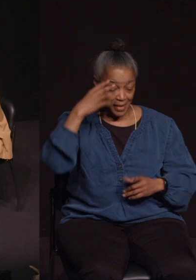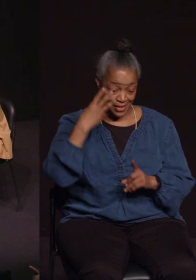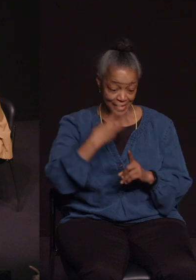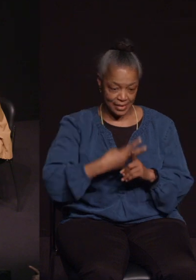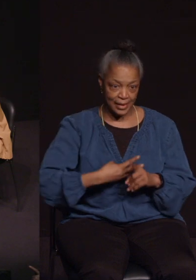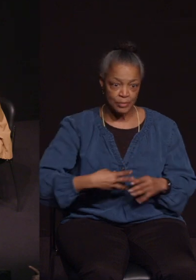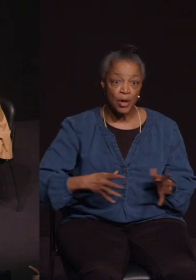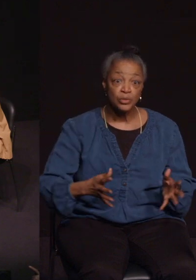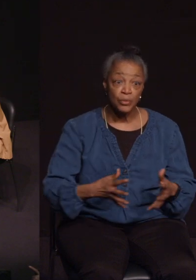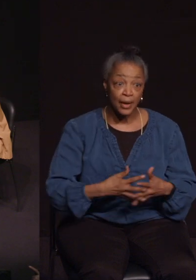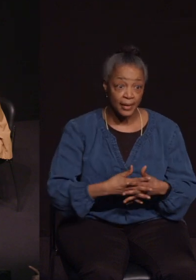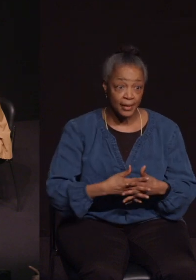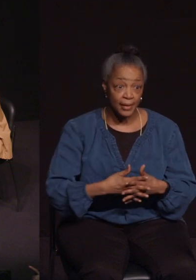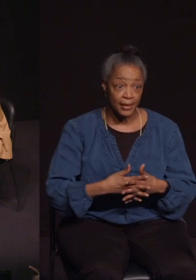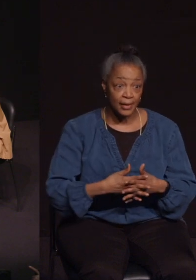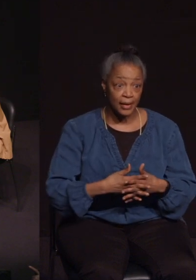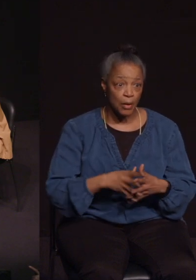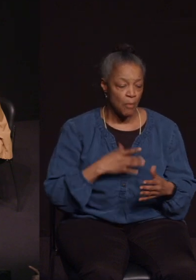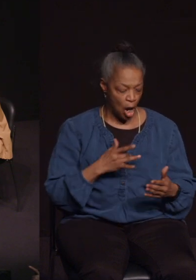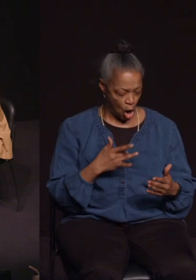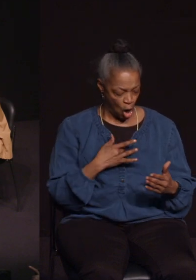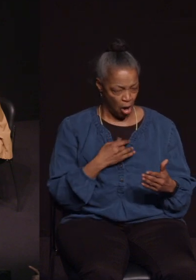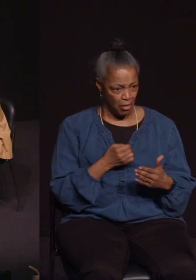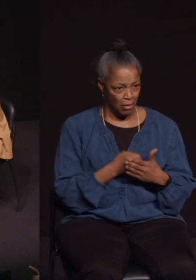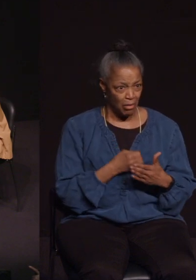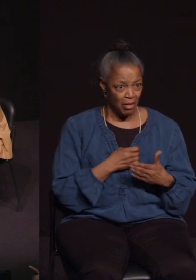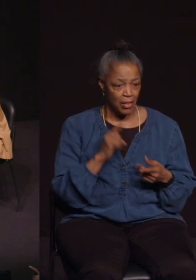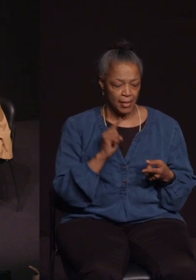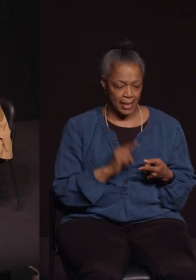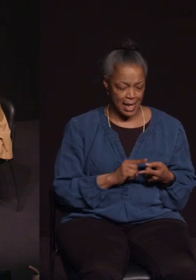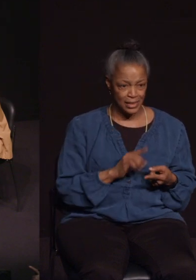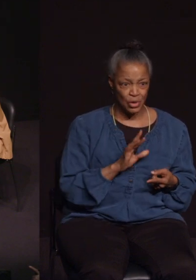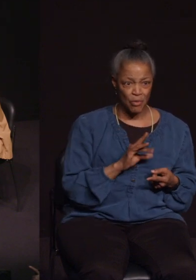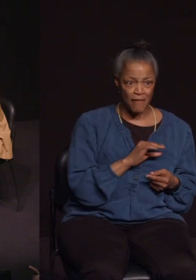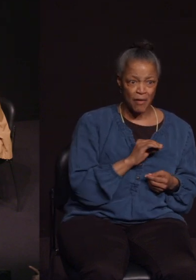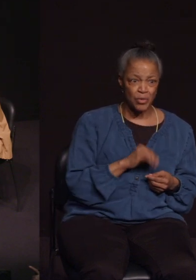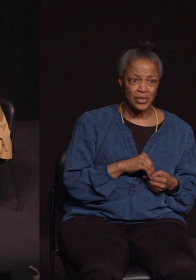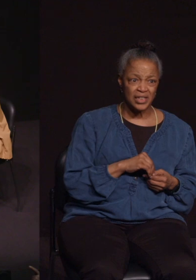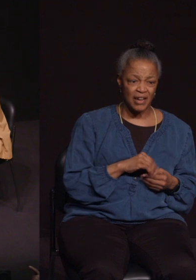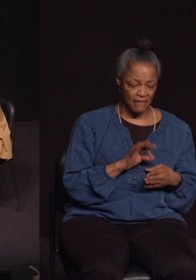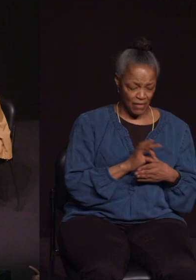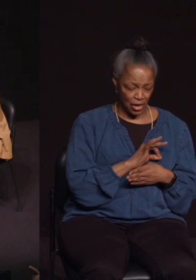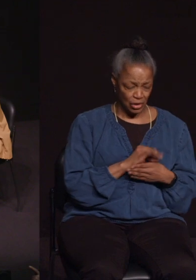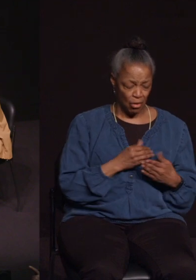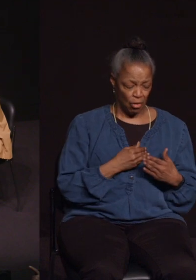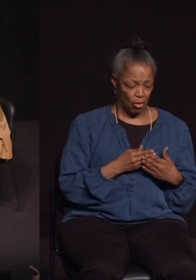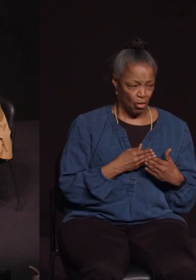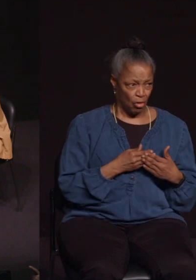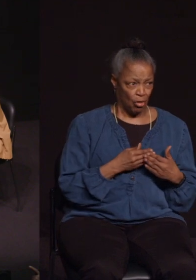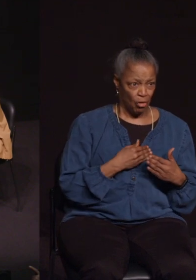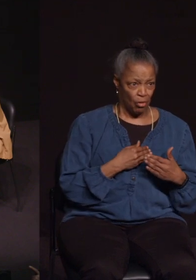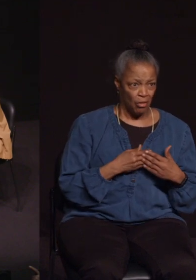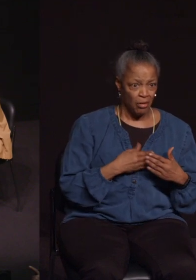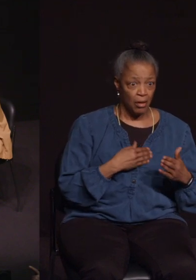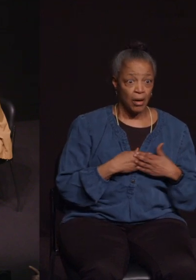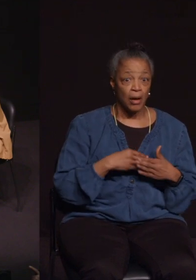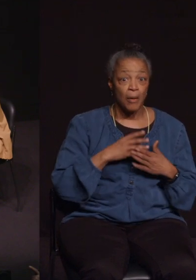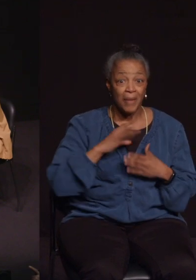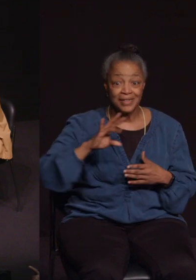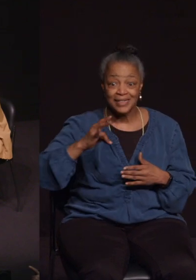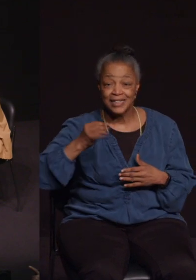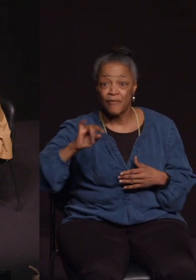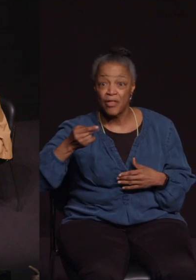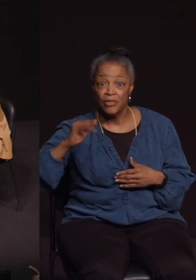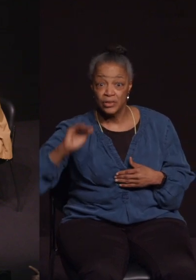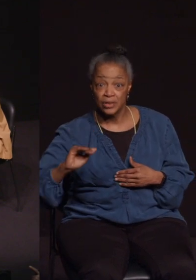pregnant. And my heart was functioning at less than 25%. So I had to have my daughter, my seventh child,